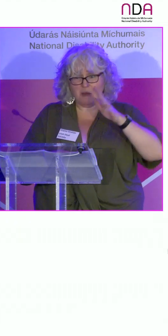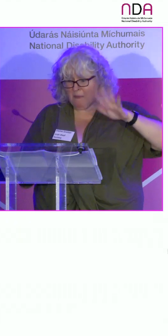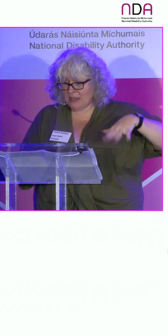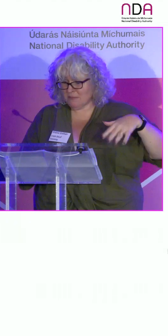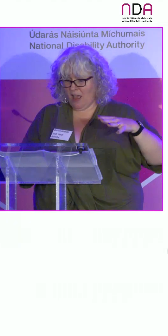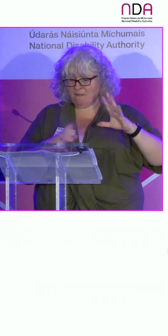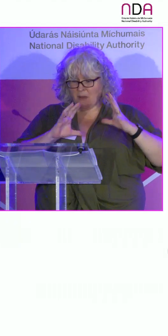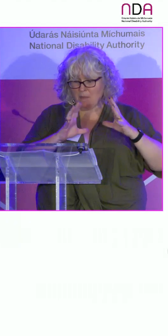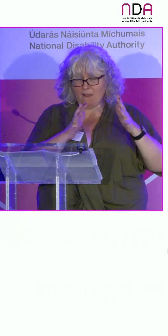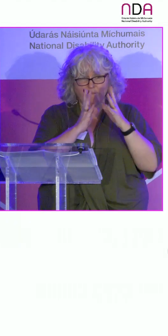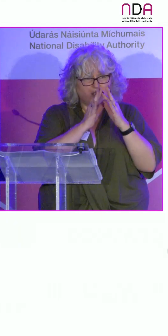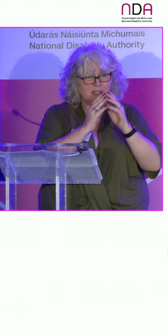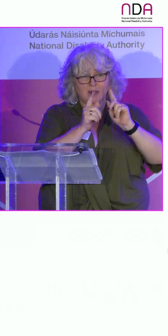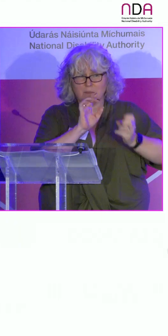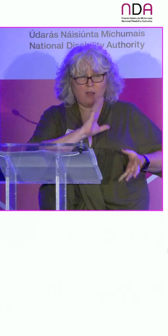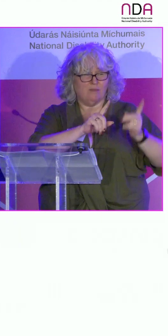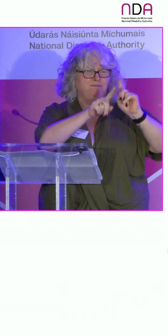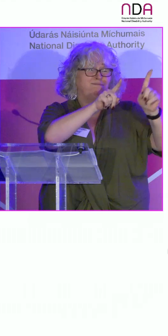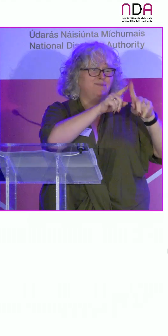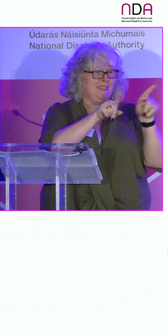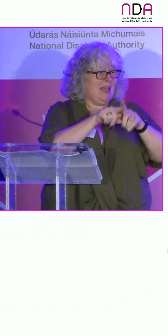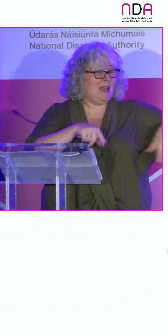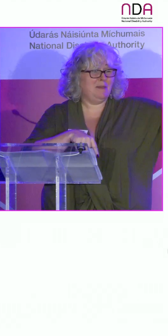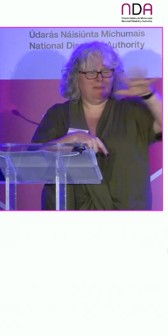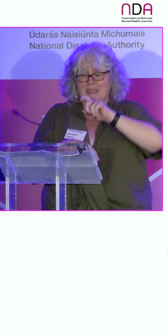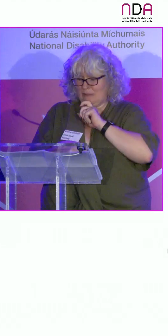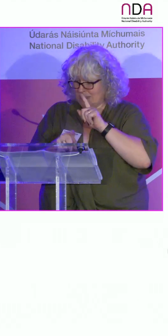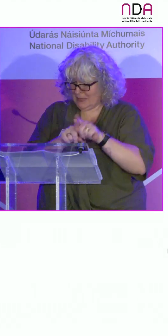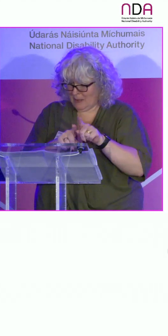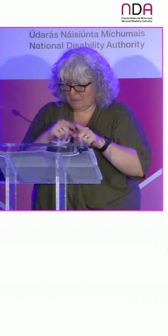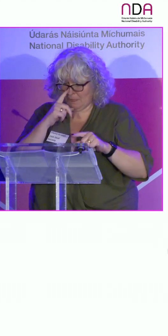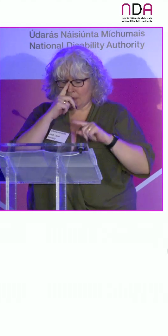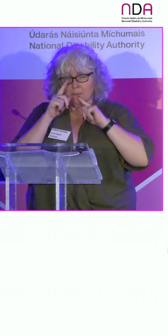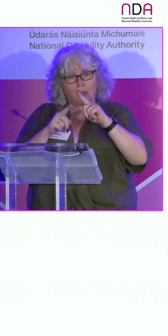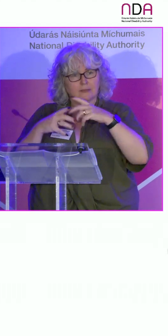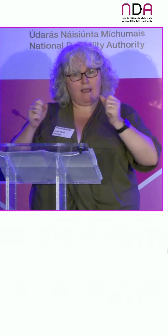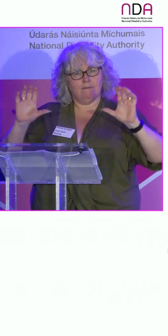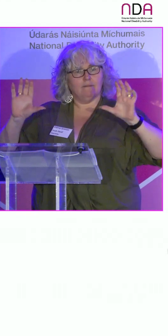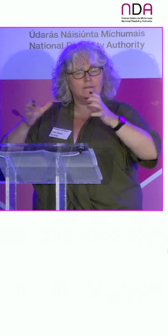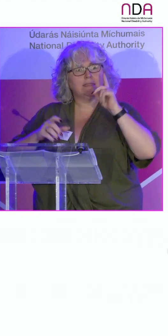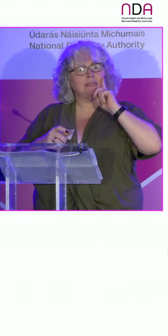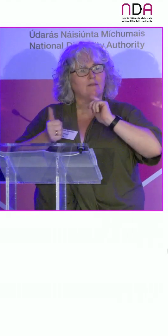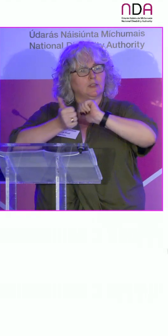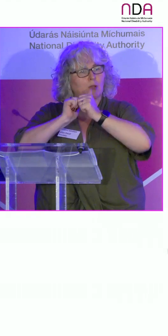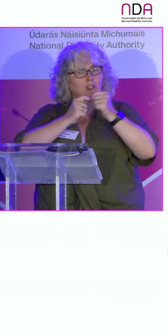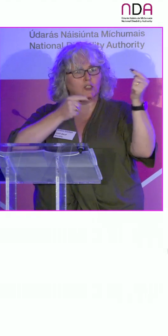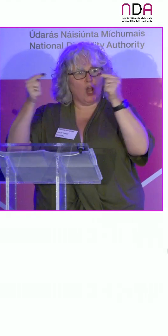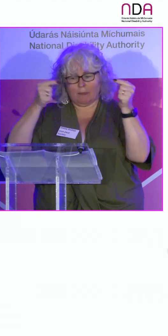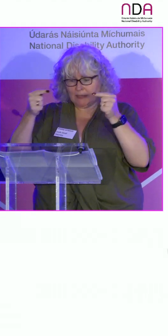sporting events, golfing, basketball, futsal, different world events are on, similar to our hearing